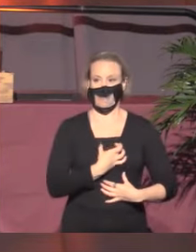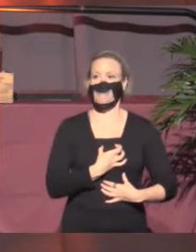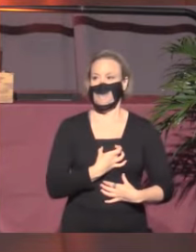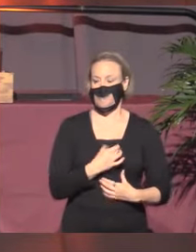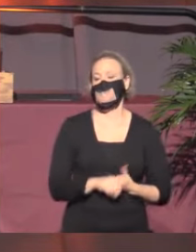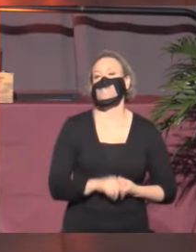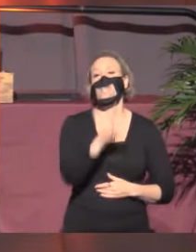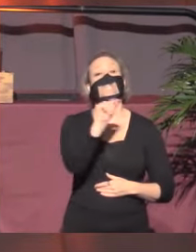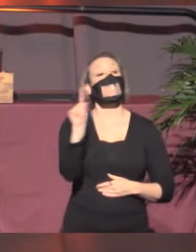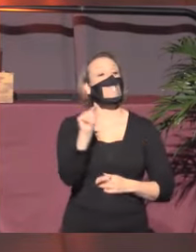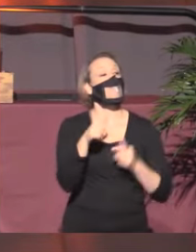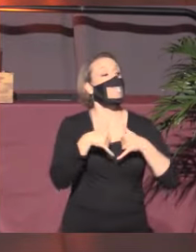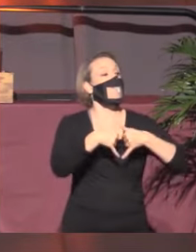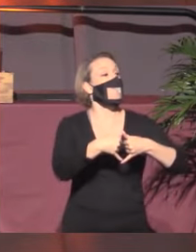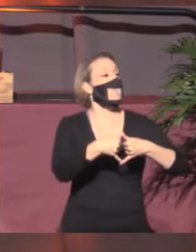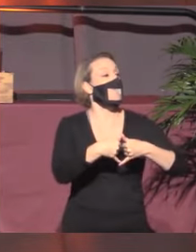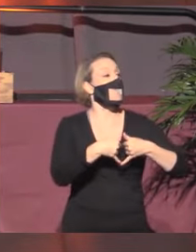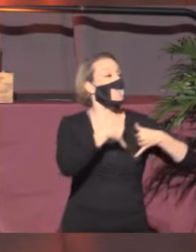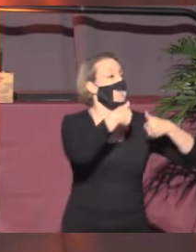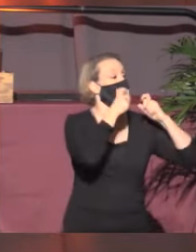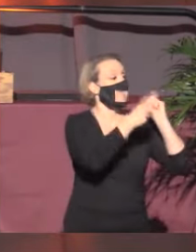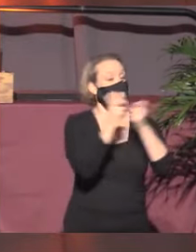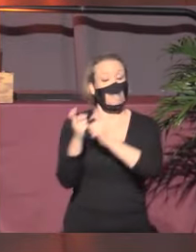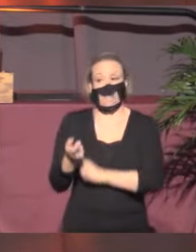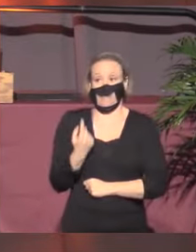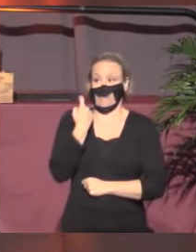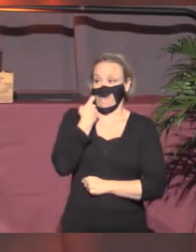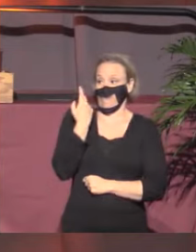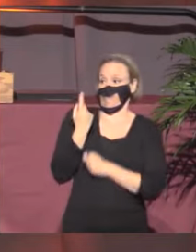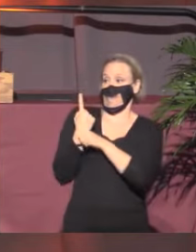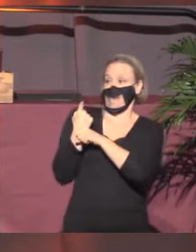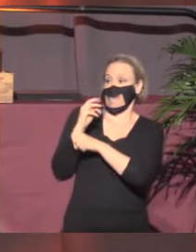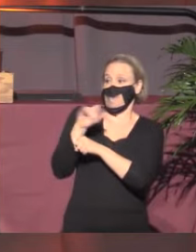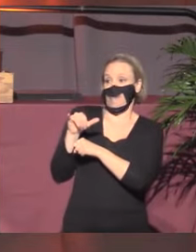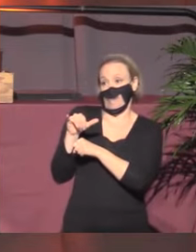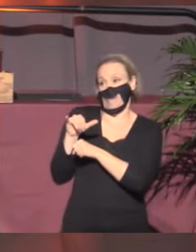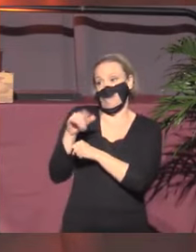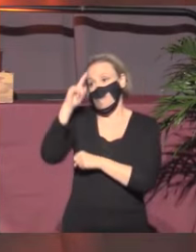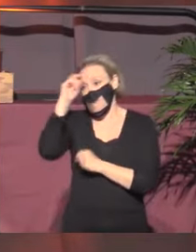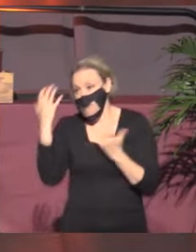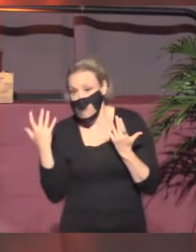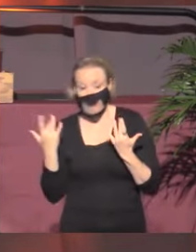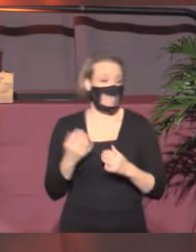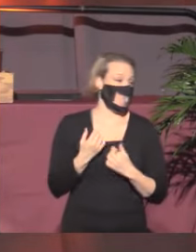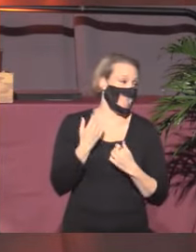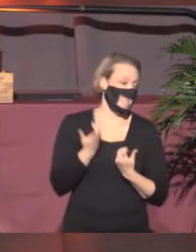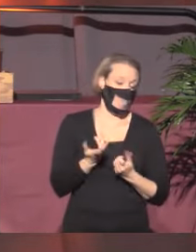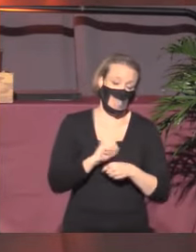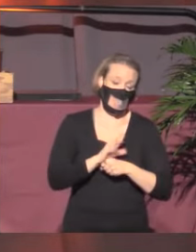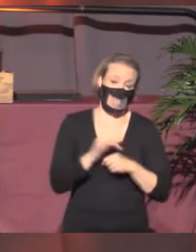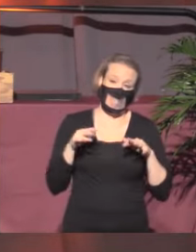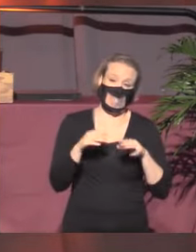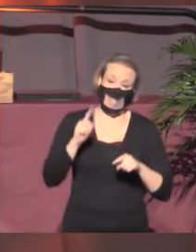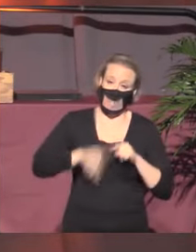awards were given out last May, sent to our students because we couldn't come together. And tonight we want to recognize all of